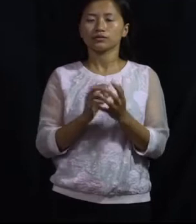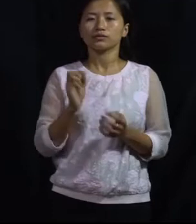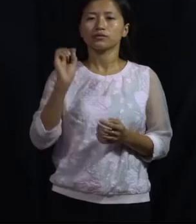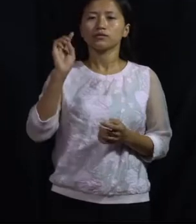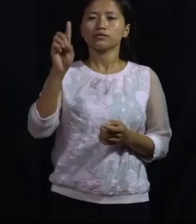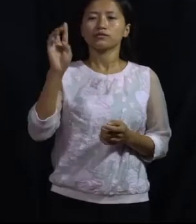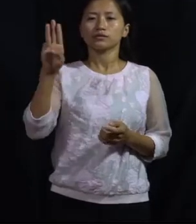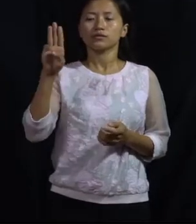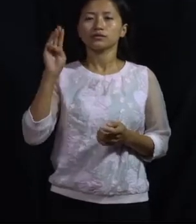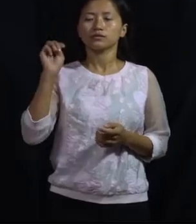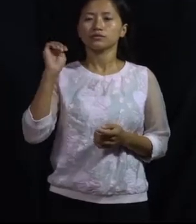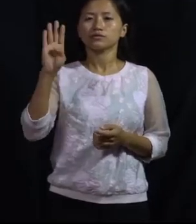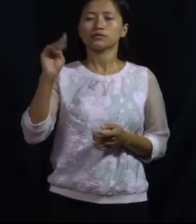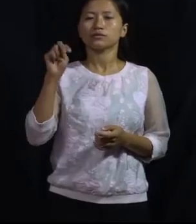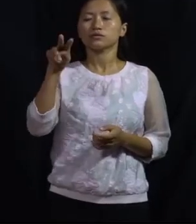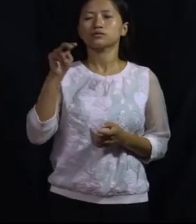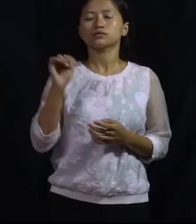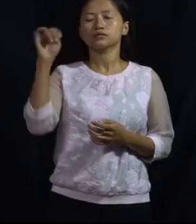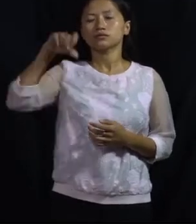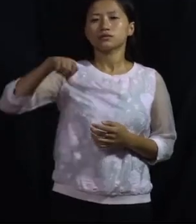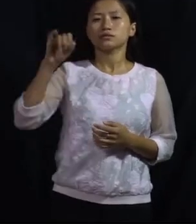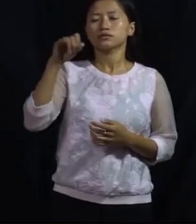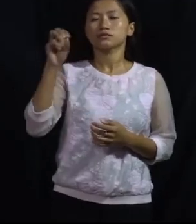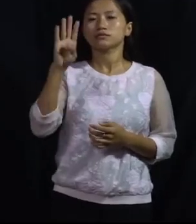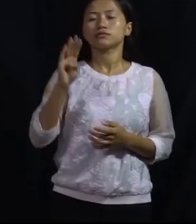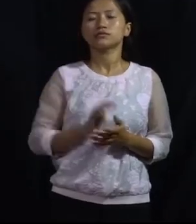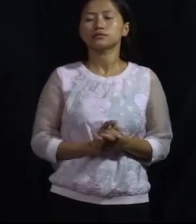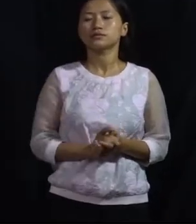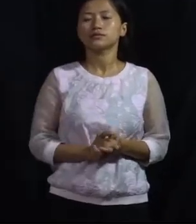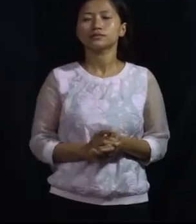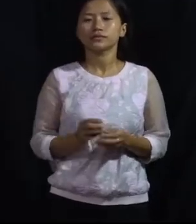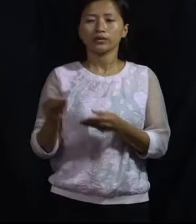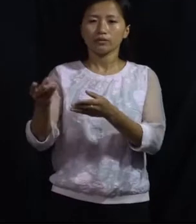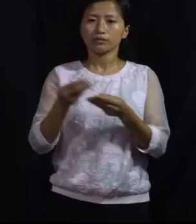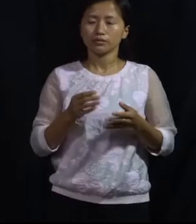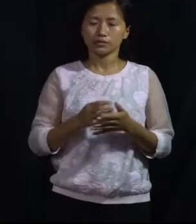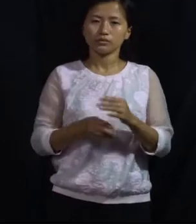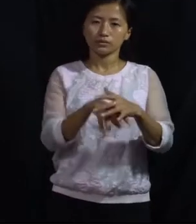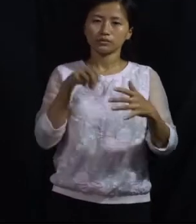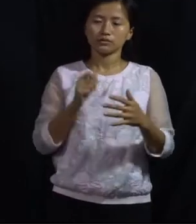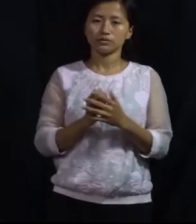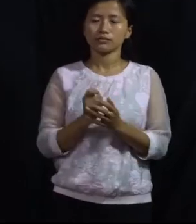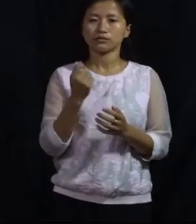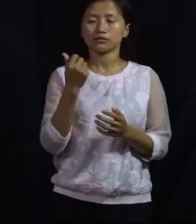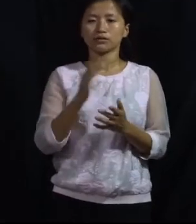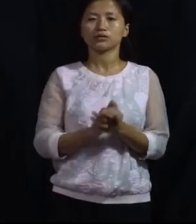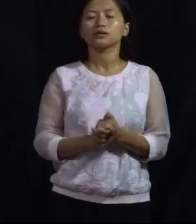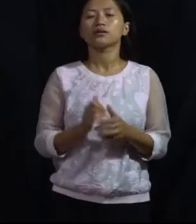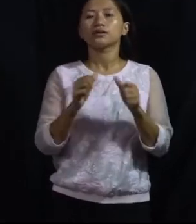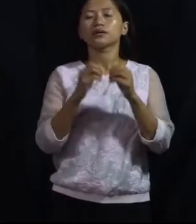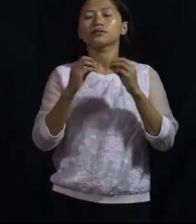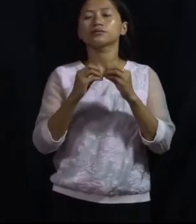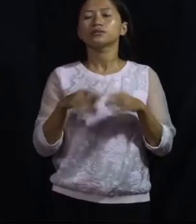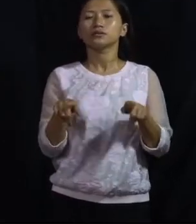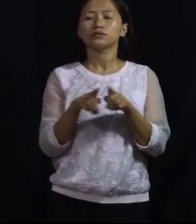rupees 14,964. By bringing in or withdrawing cash, the capitals of A and B are